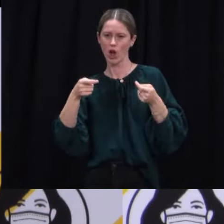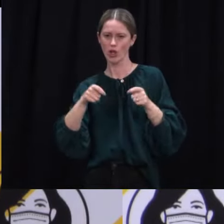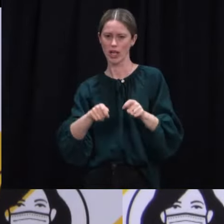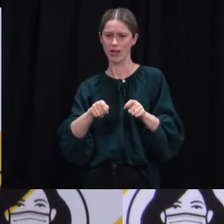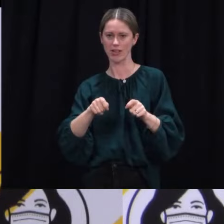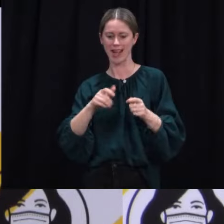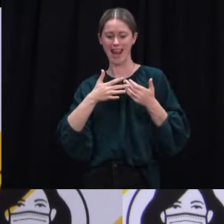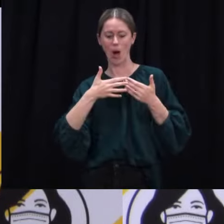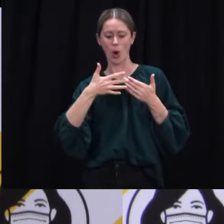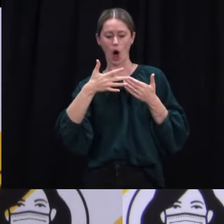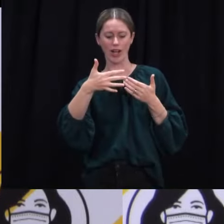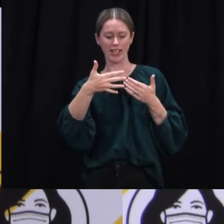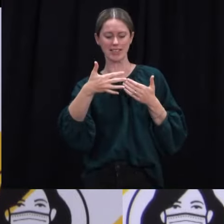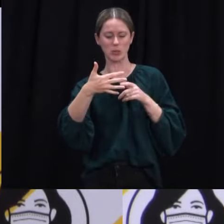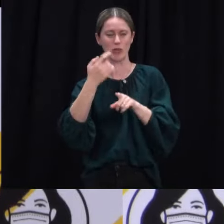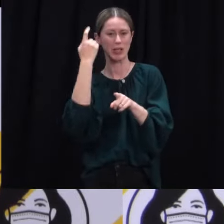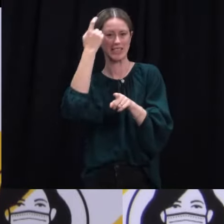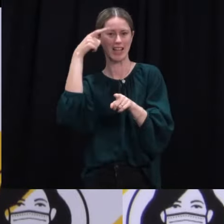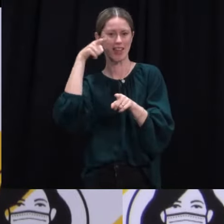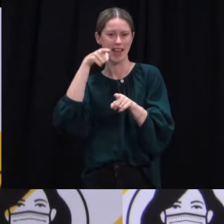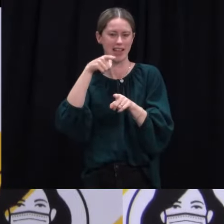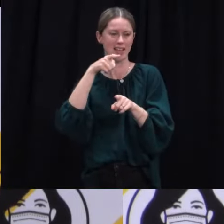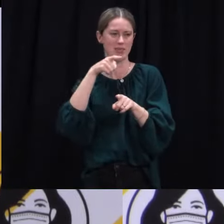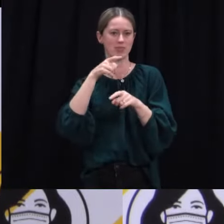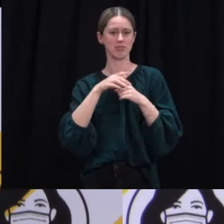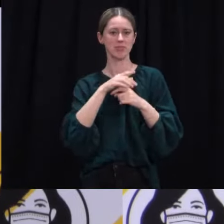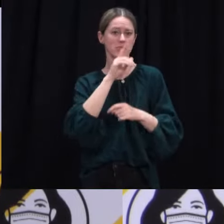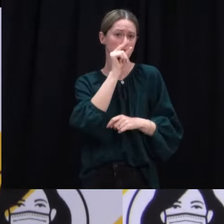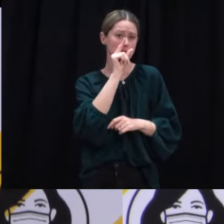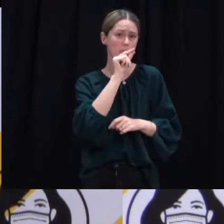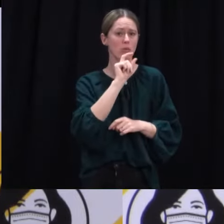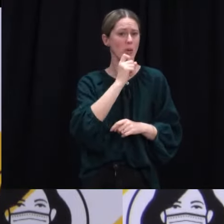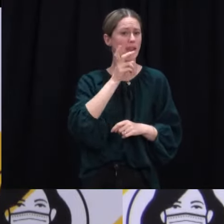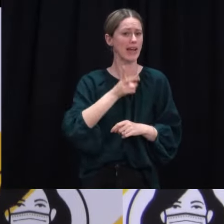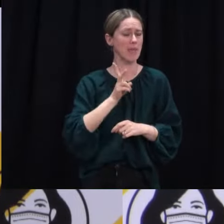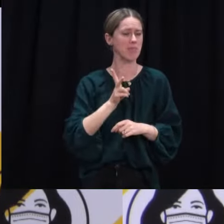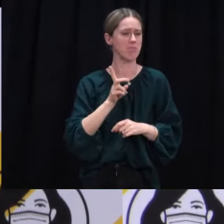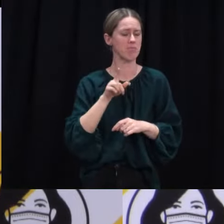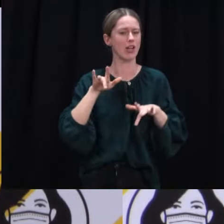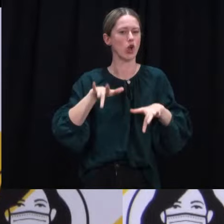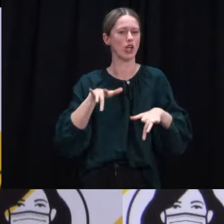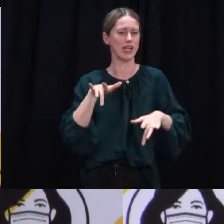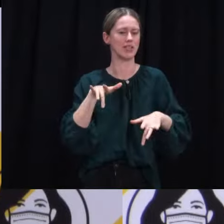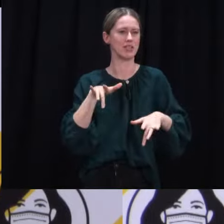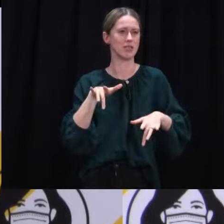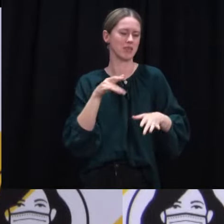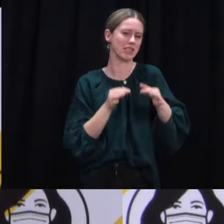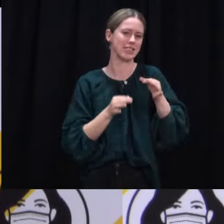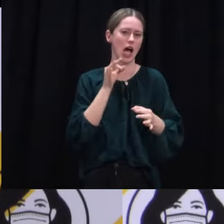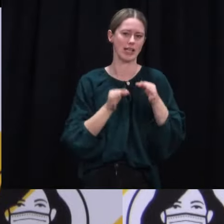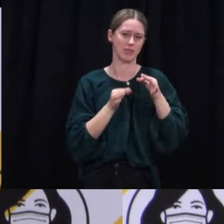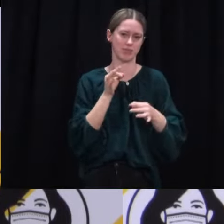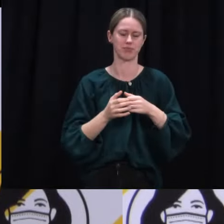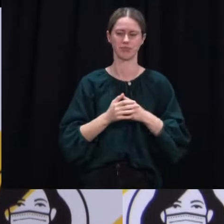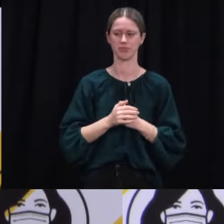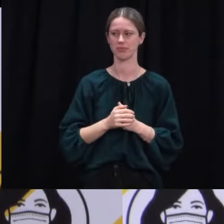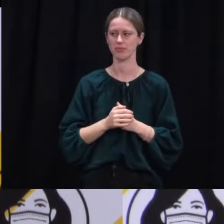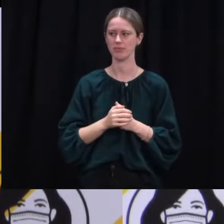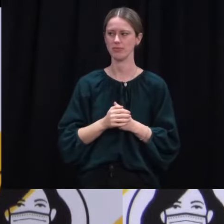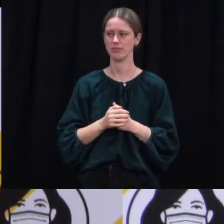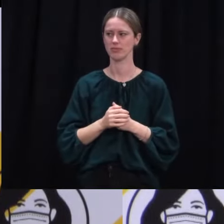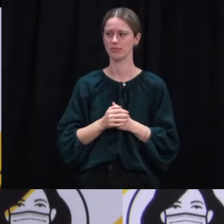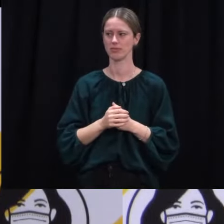one of the factors that we consider in doing that. So I'm not ruling anything out in terms of repeating some of those supports that we had last